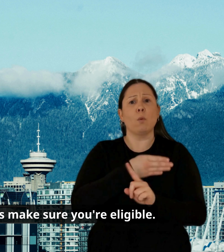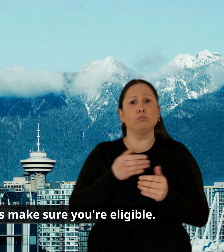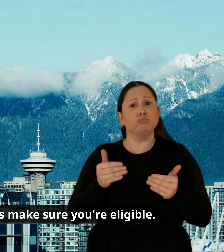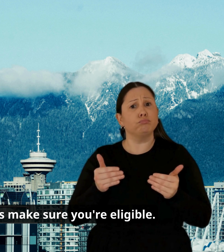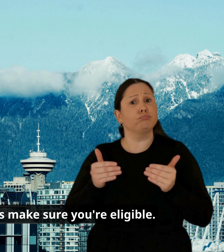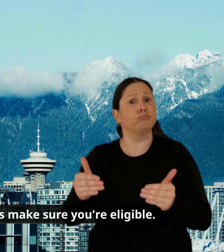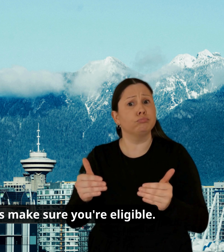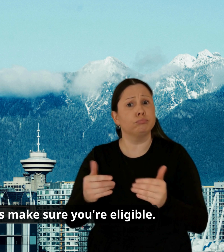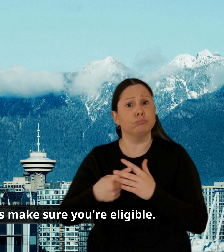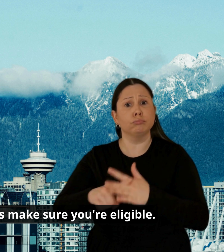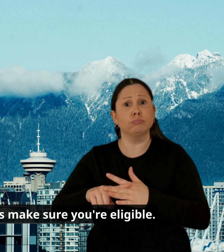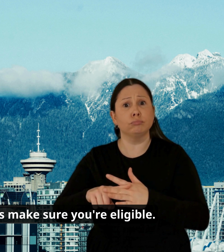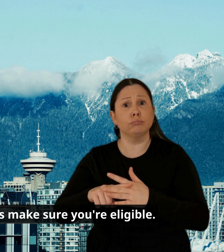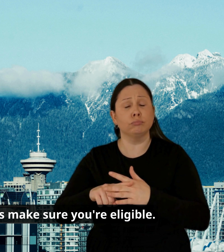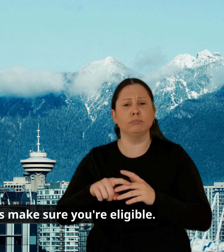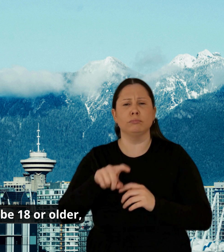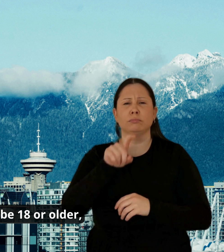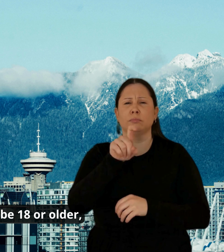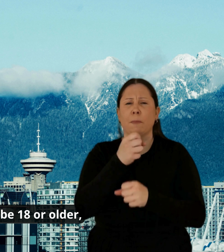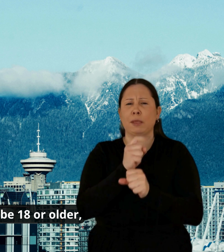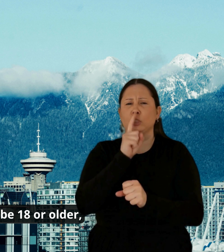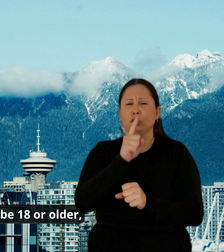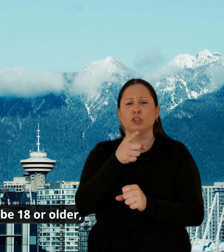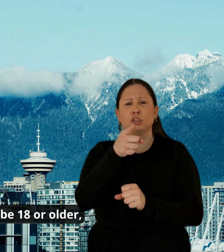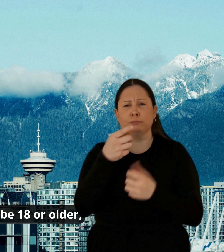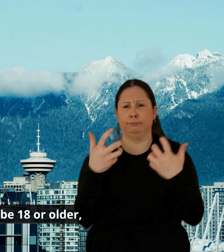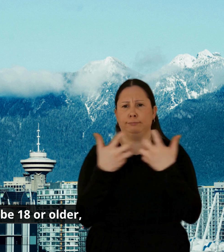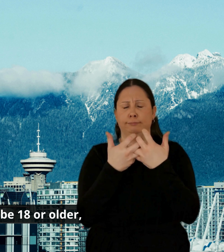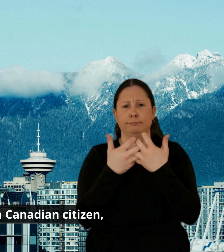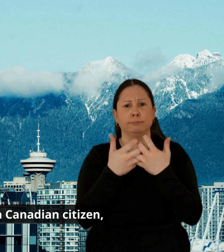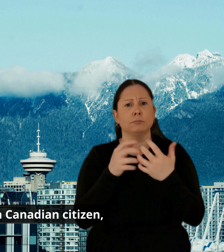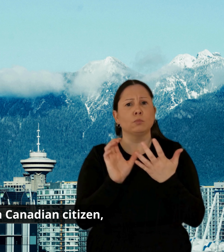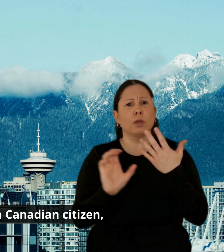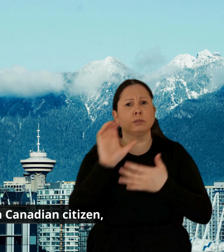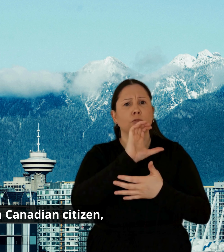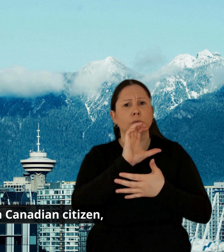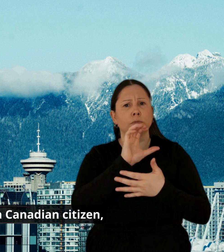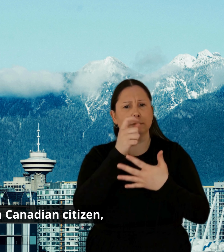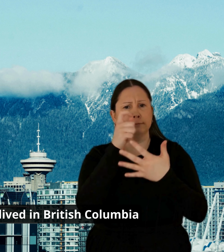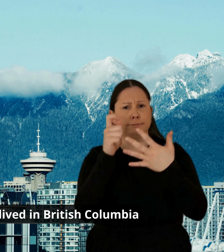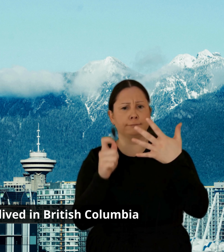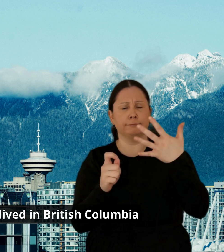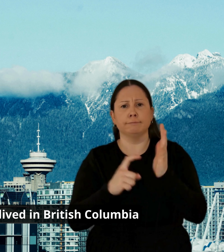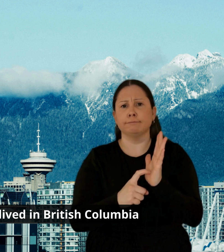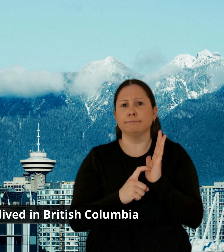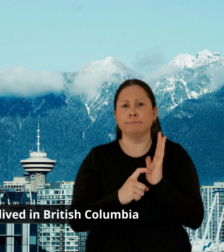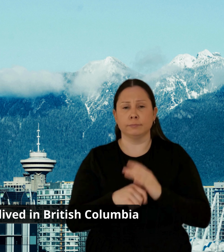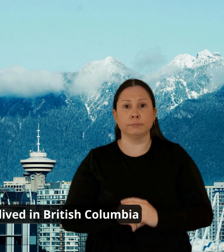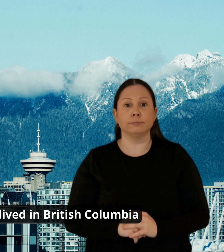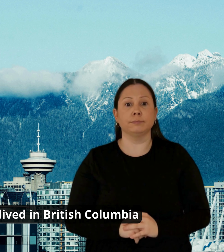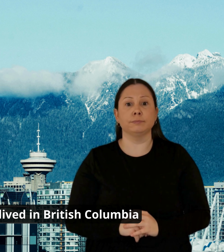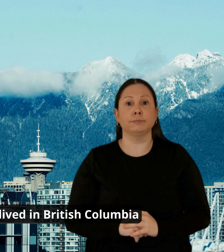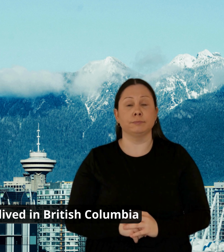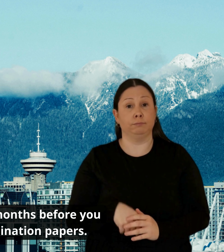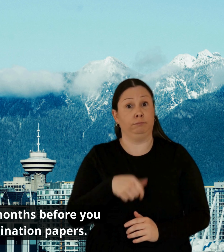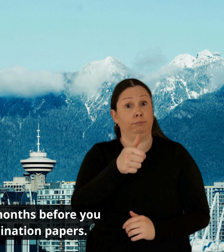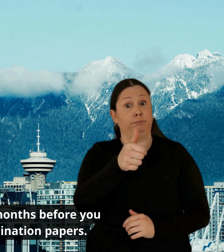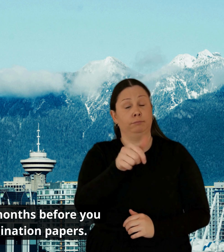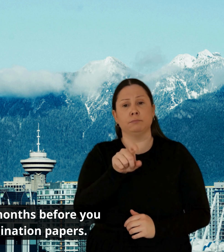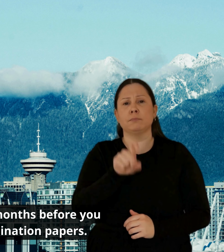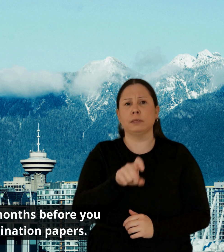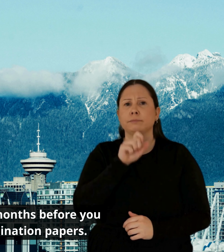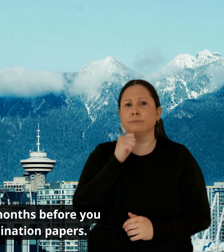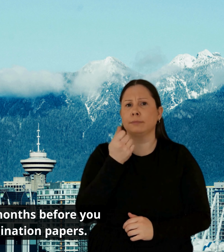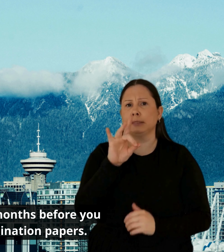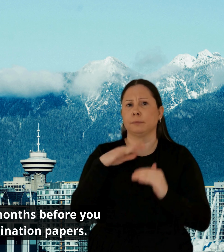Before anything else, let's make sure you're eligible. You need to be 18 or older, you need to be a Canadian citizen, and you need to have lived in British Columbia for at